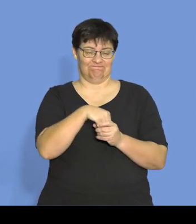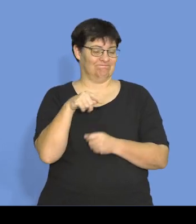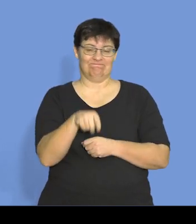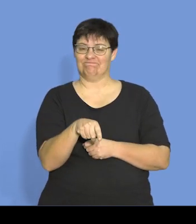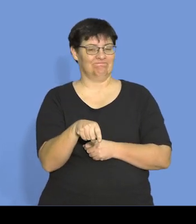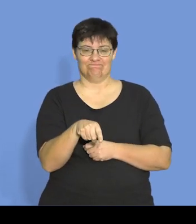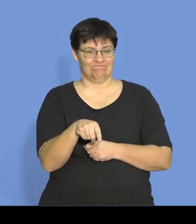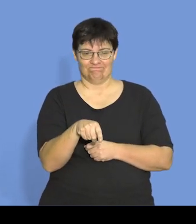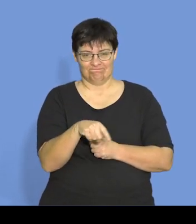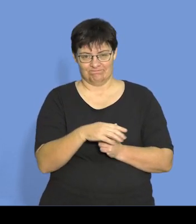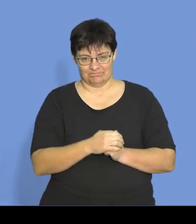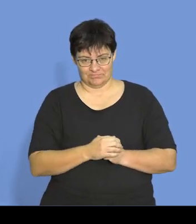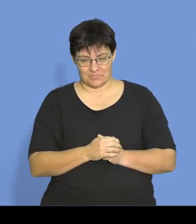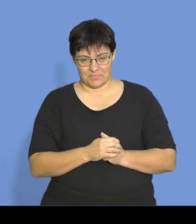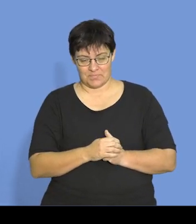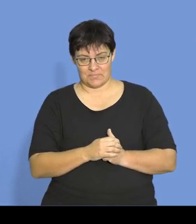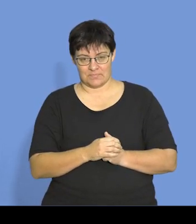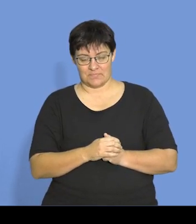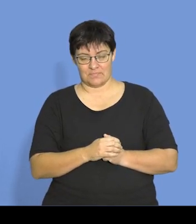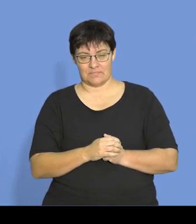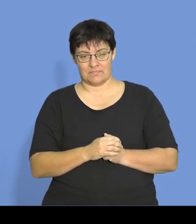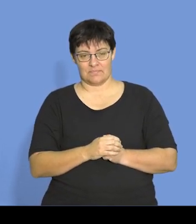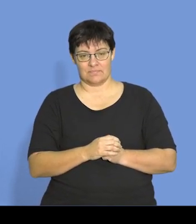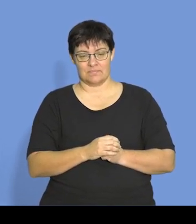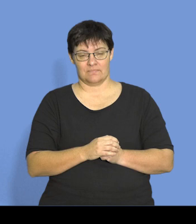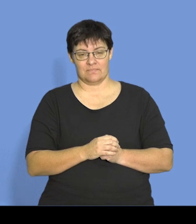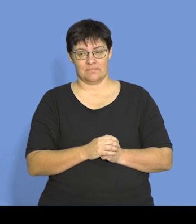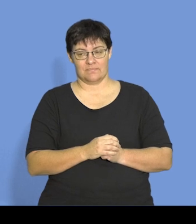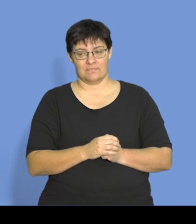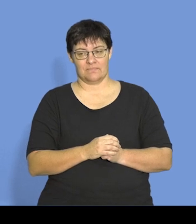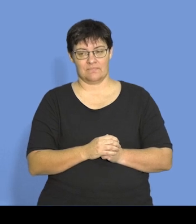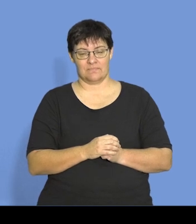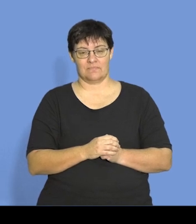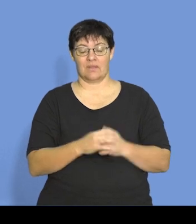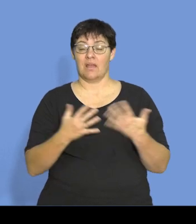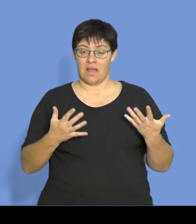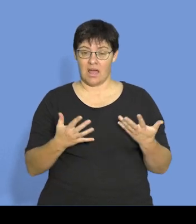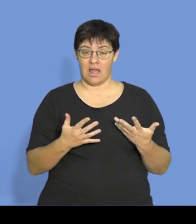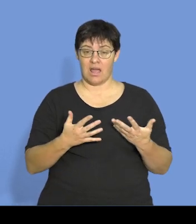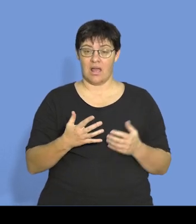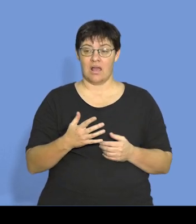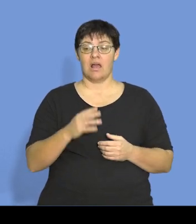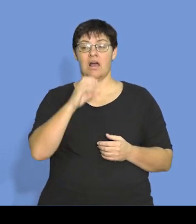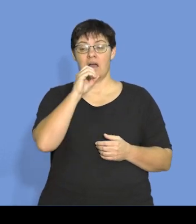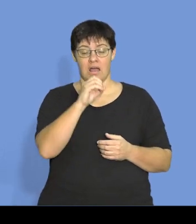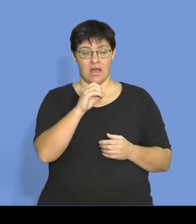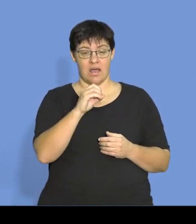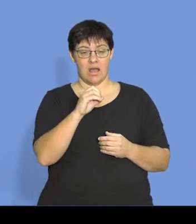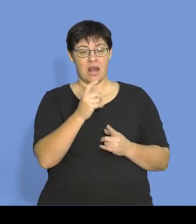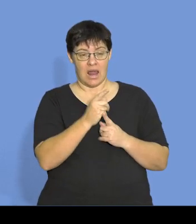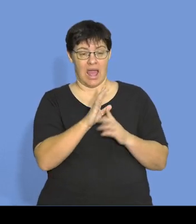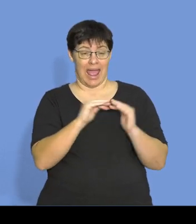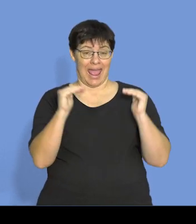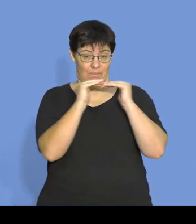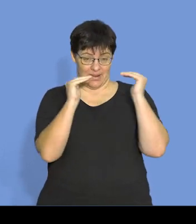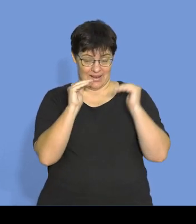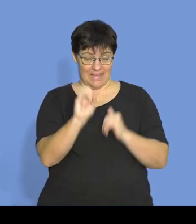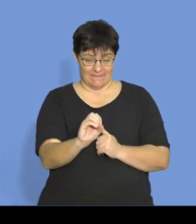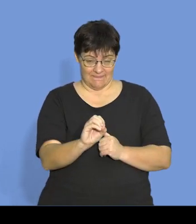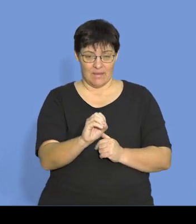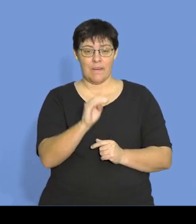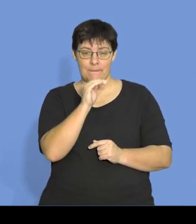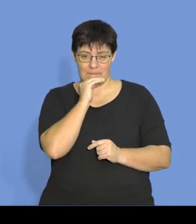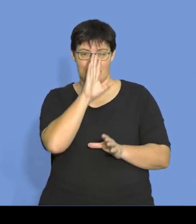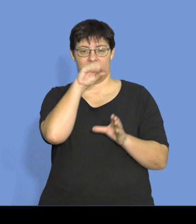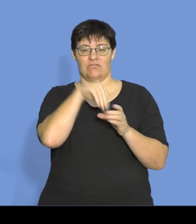when the number we are using as our starting point is not included. As soon as there's a bar there that shows